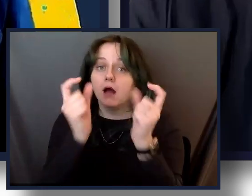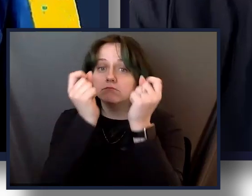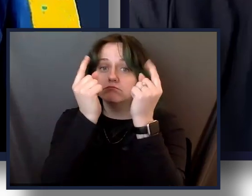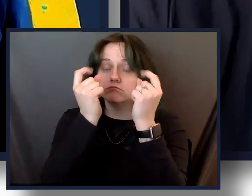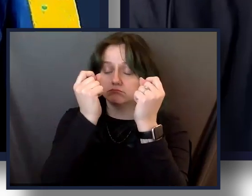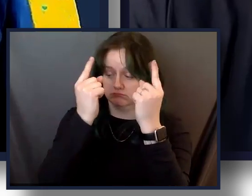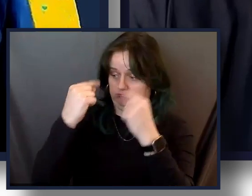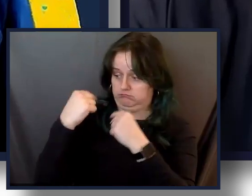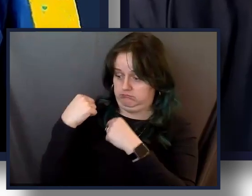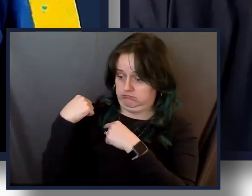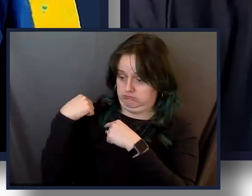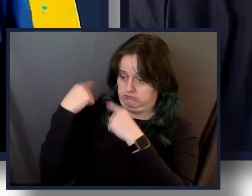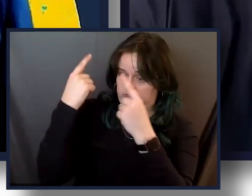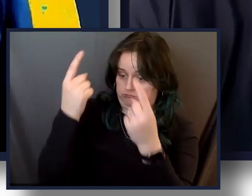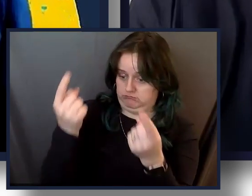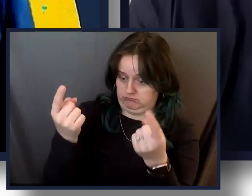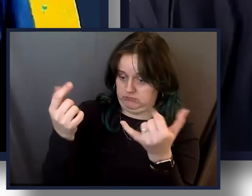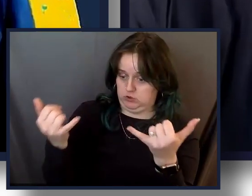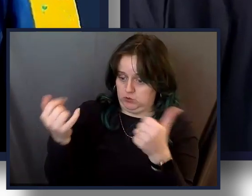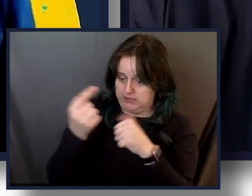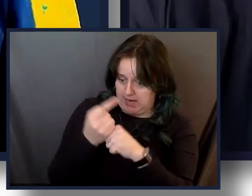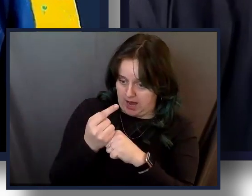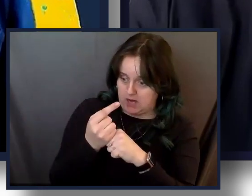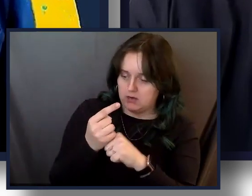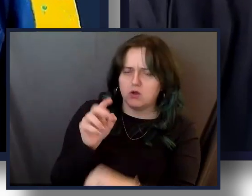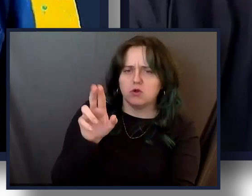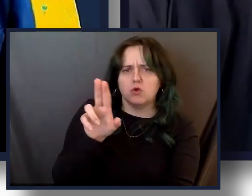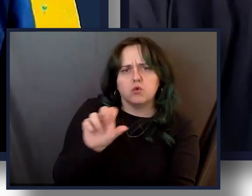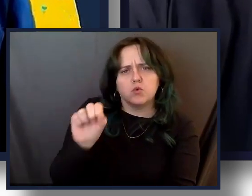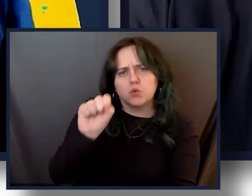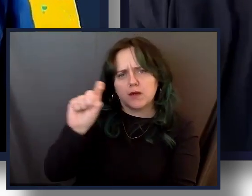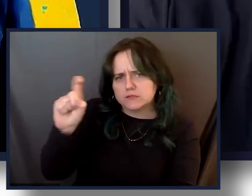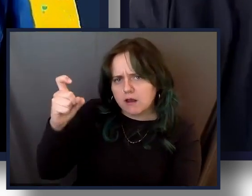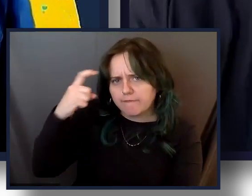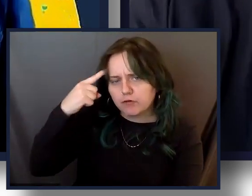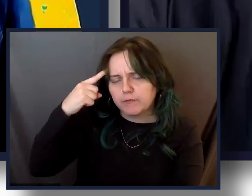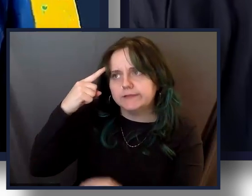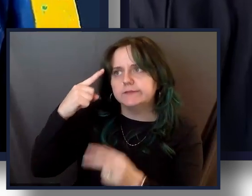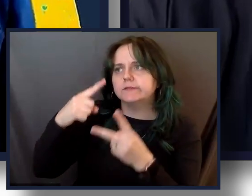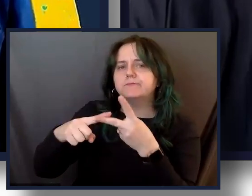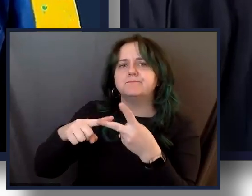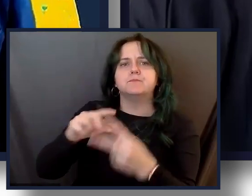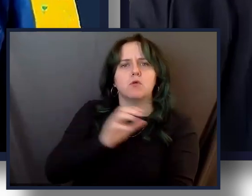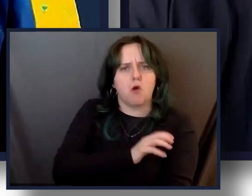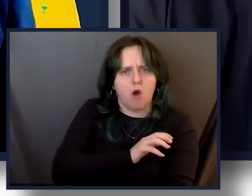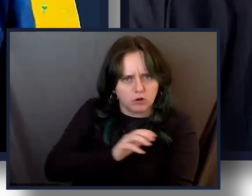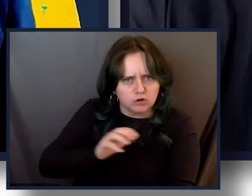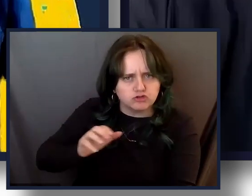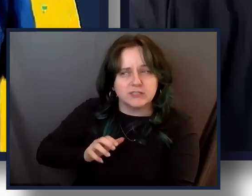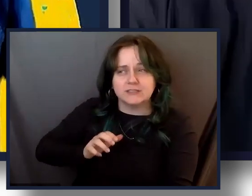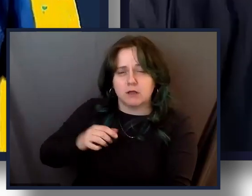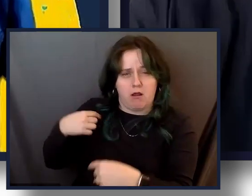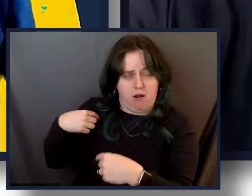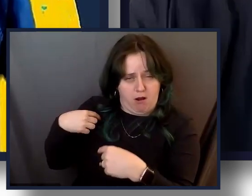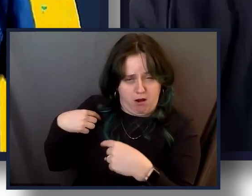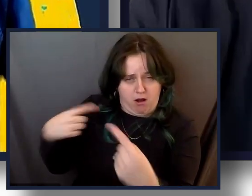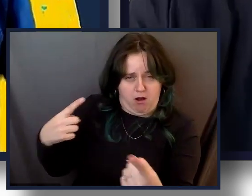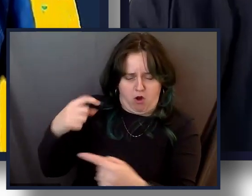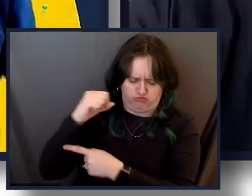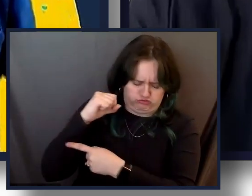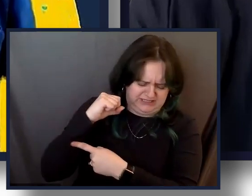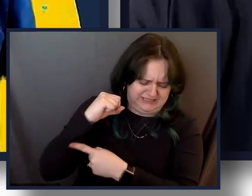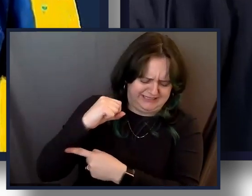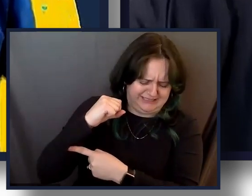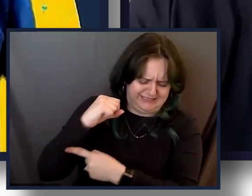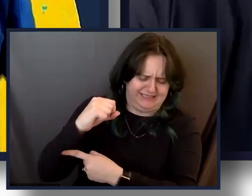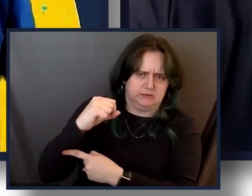the U.S. government and Congress has resisted any sort of regulation of social